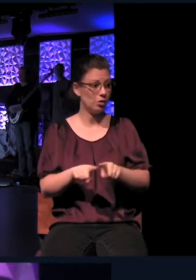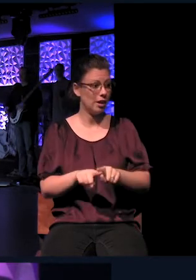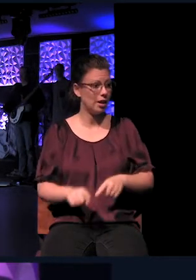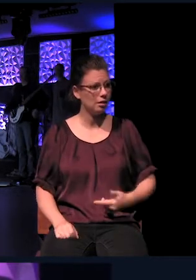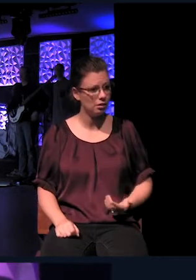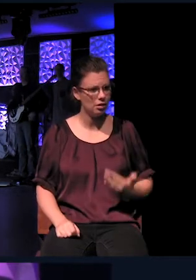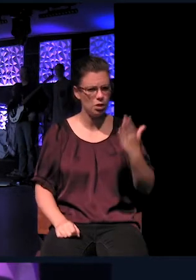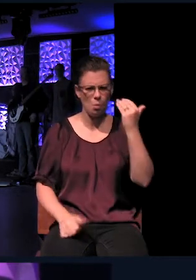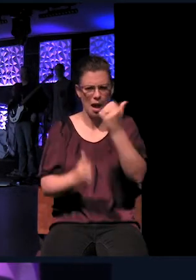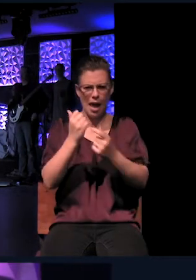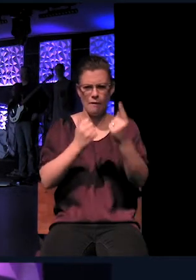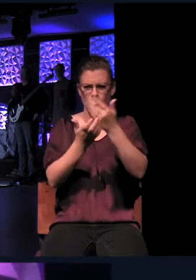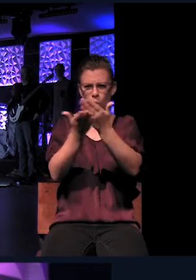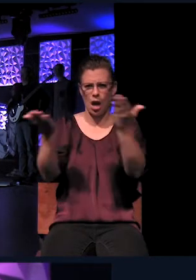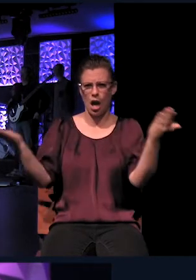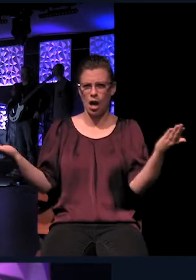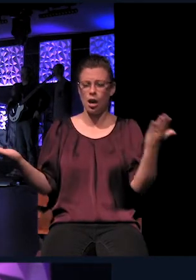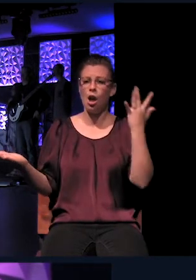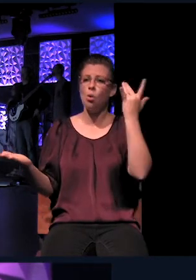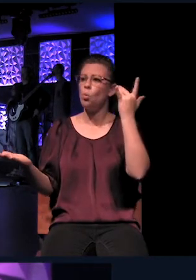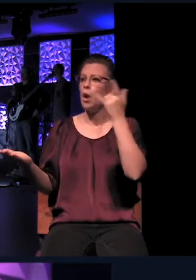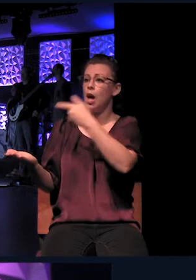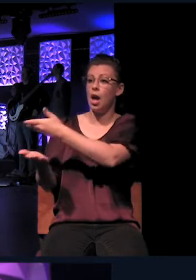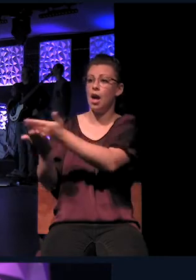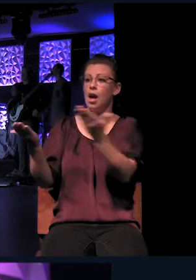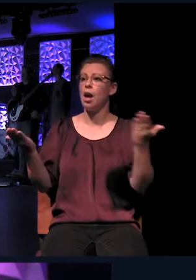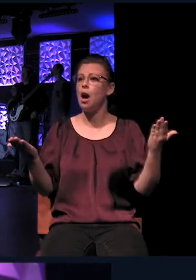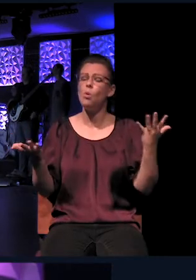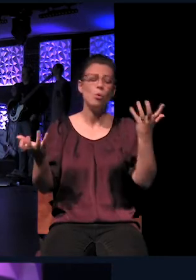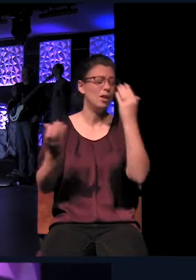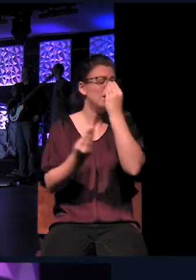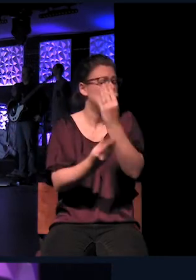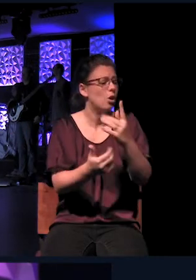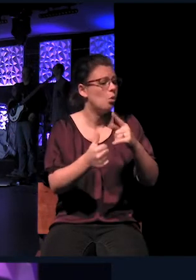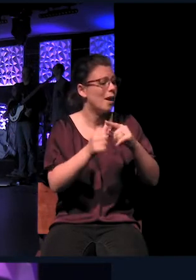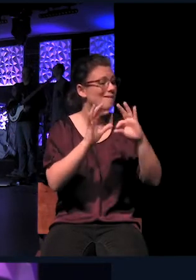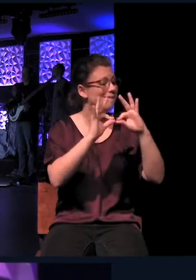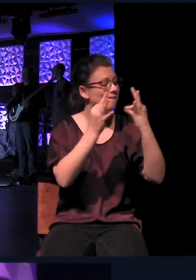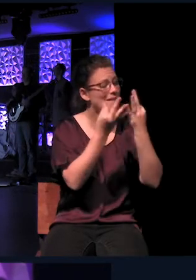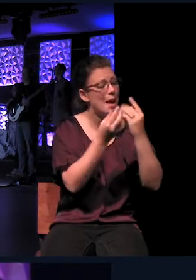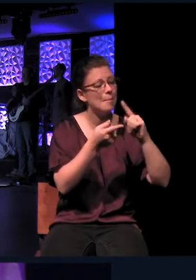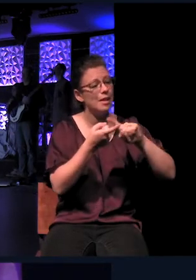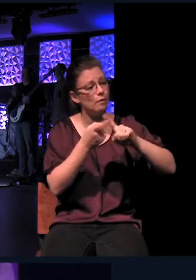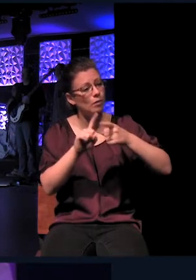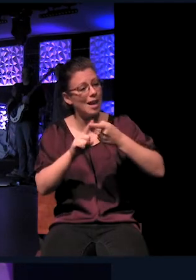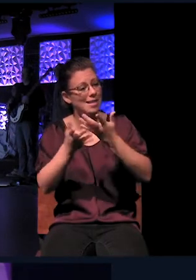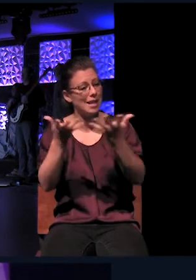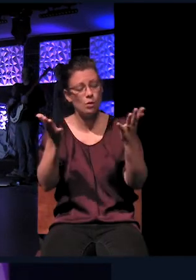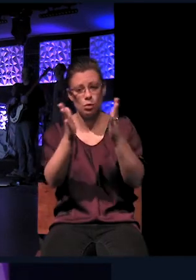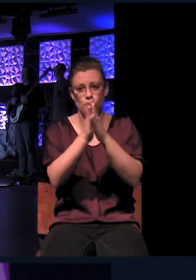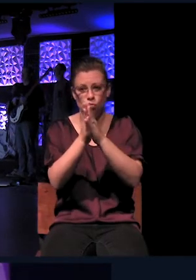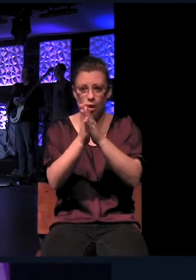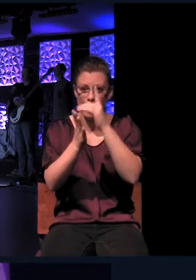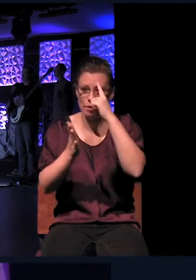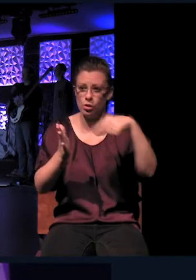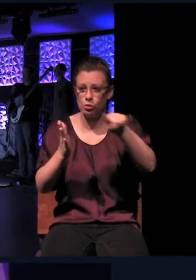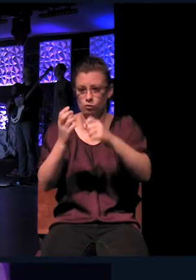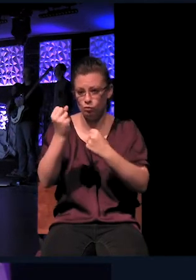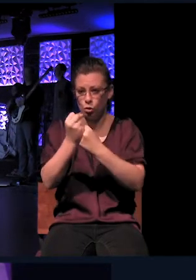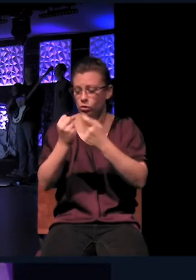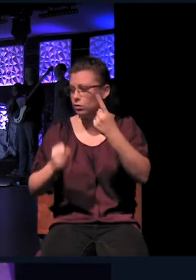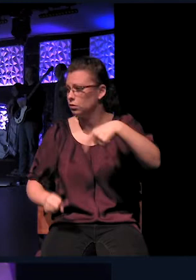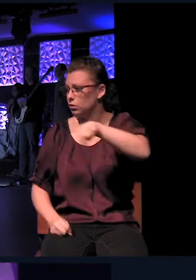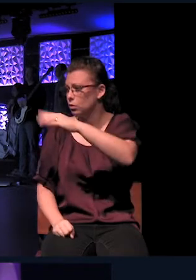want you to know that there's a family here, a community here that wants to pray with you, that wants to just encourage you as you start this journey, maybe answer some questions you